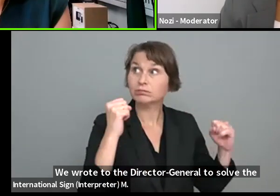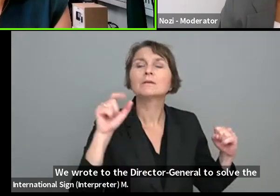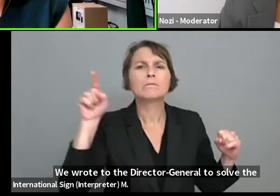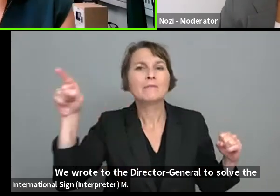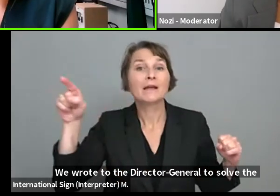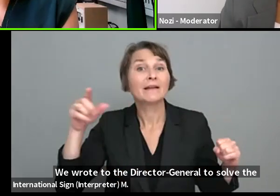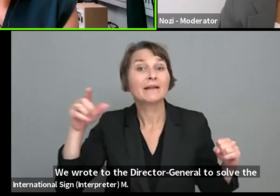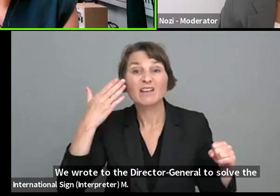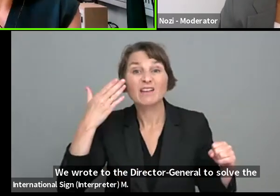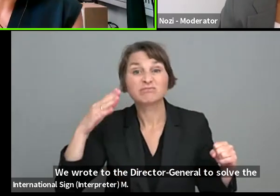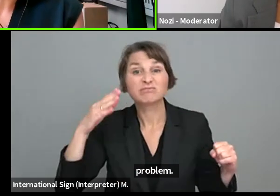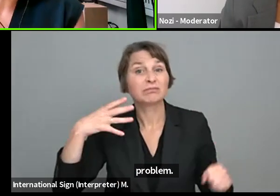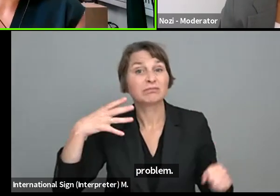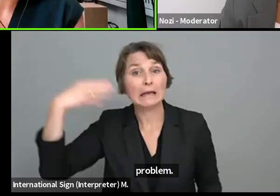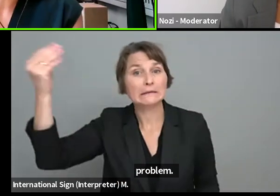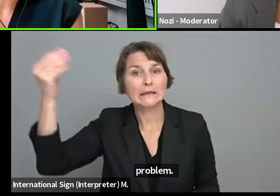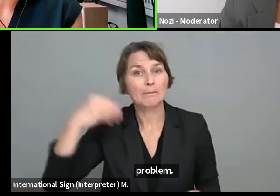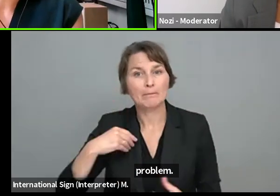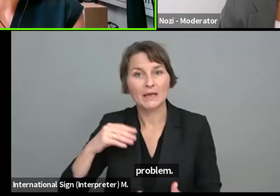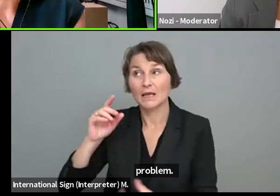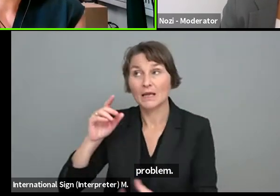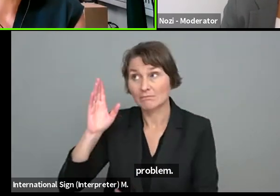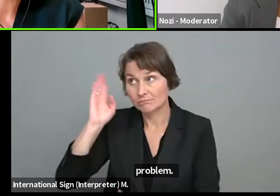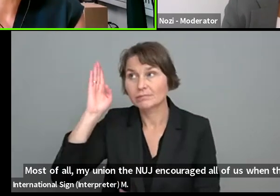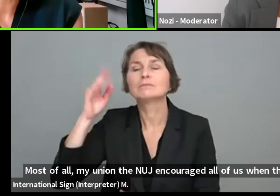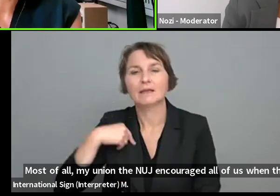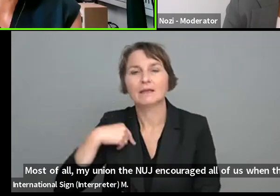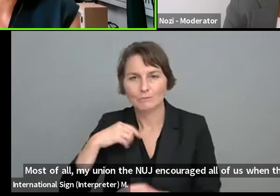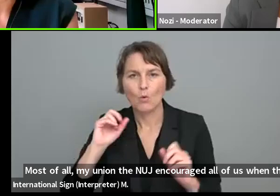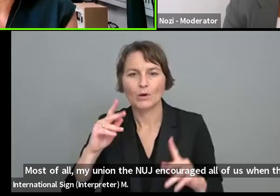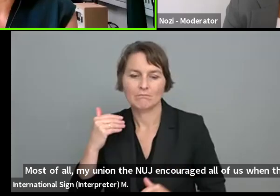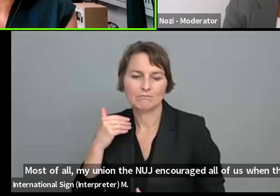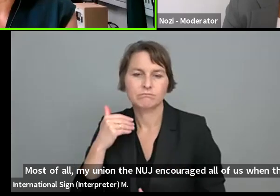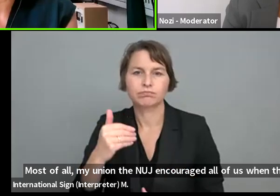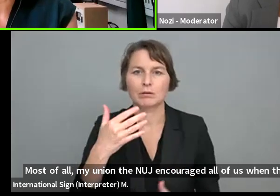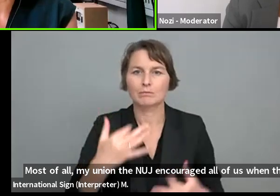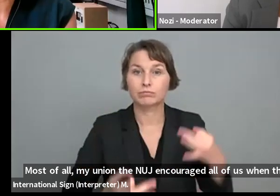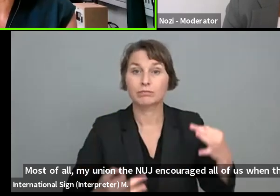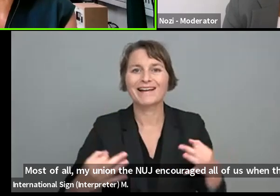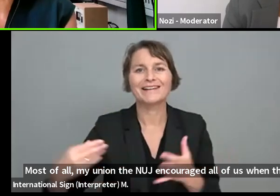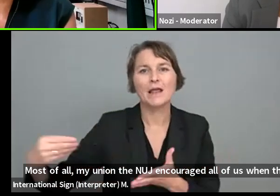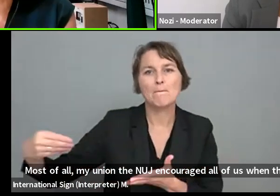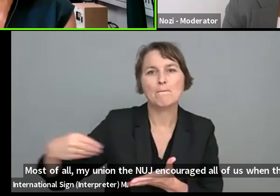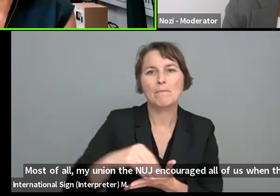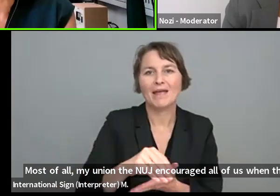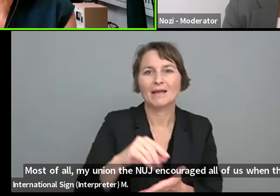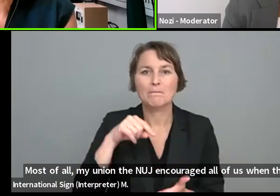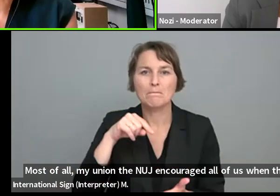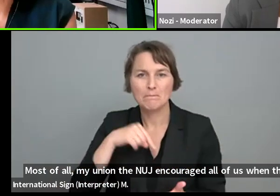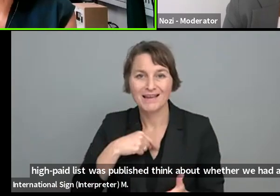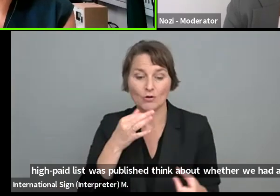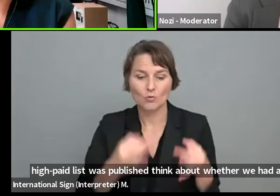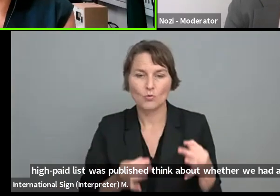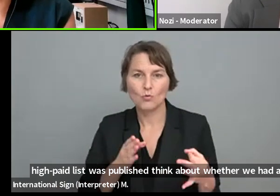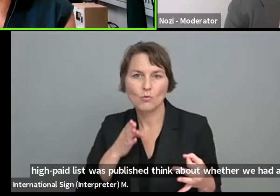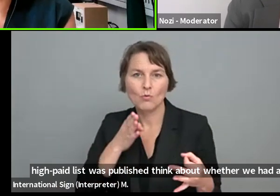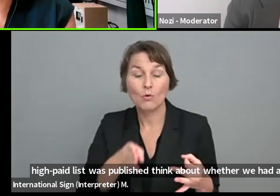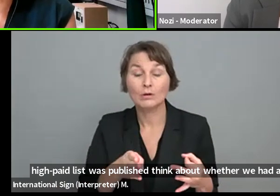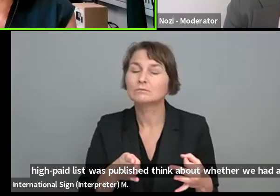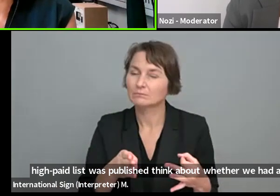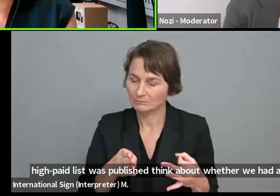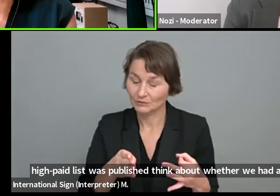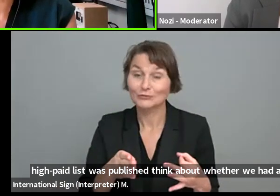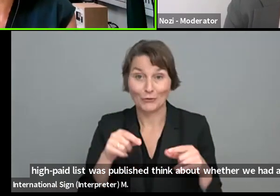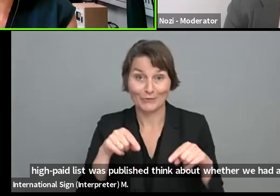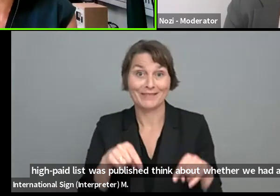there was a reason to go to law, and they funded my case. And so that's crucial to why I was able to